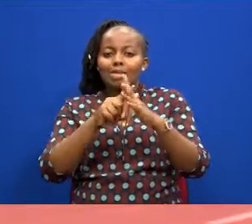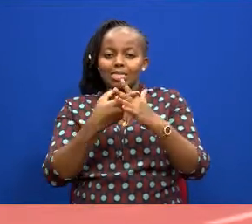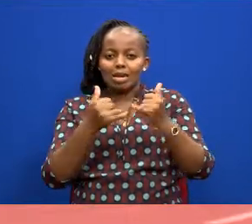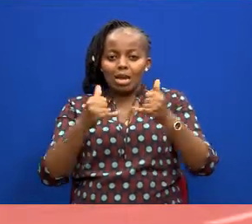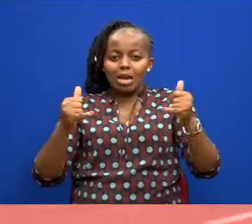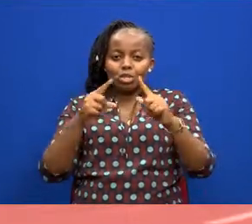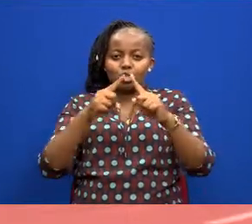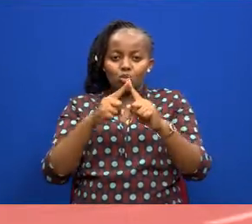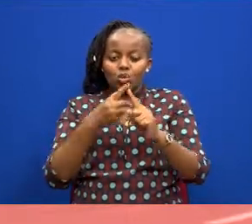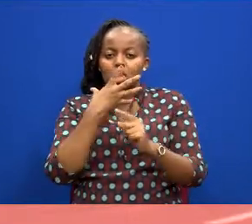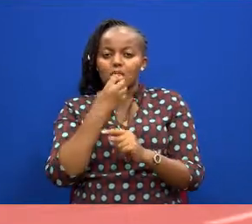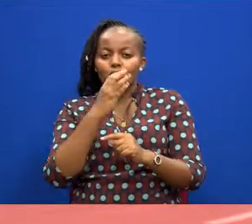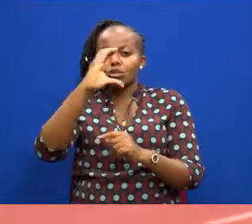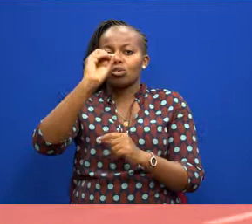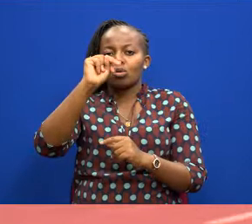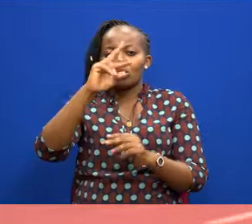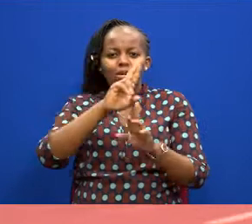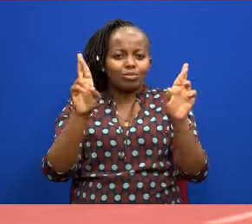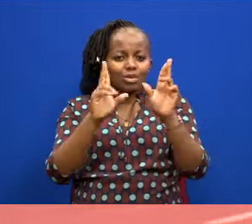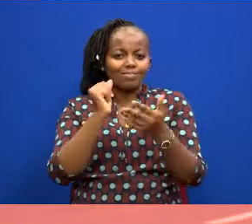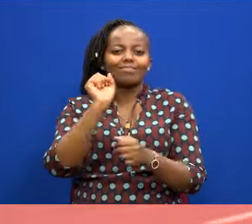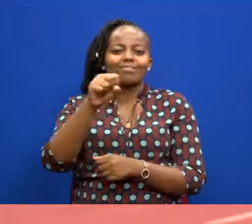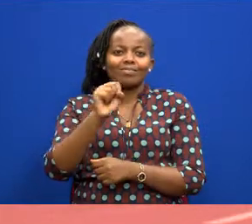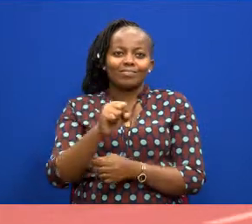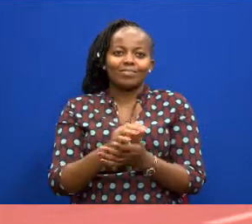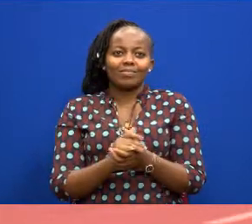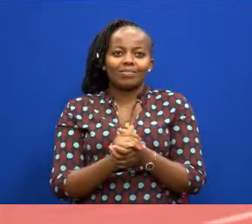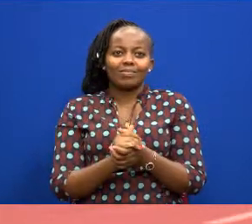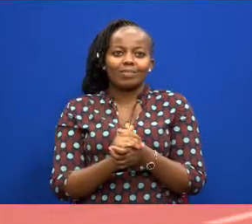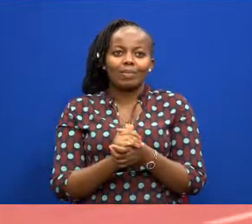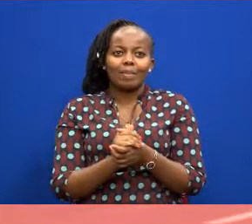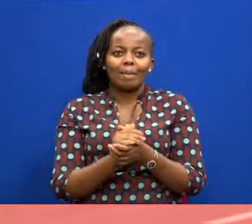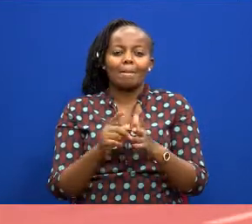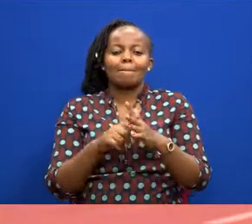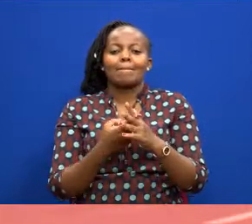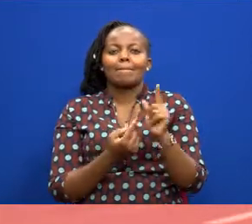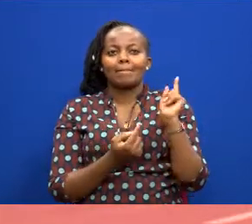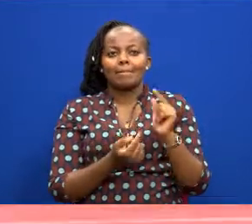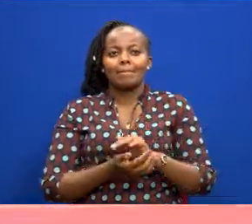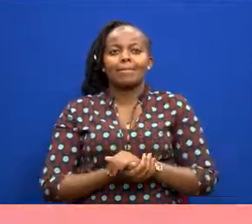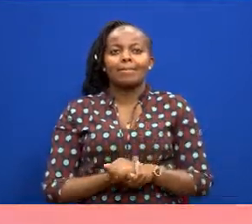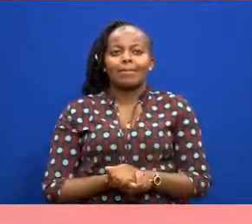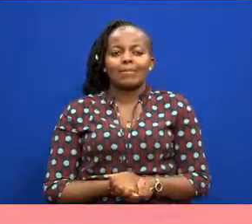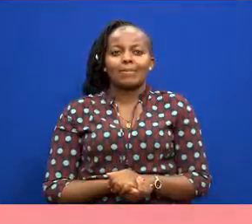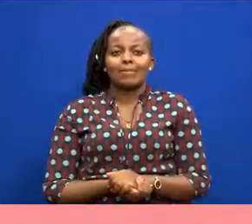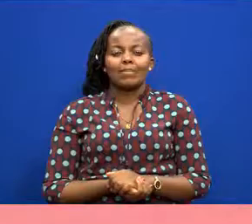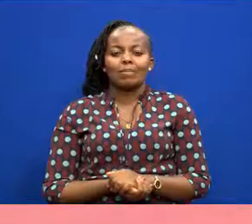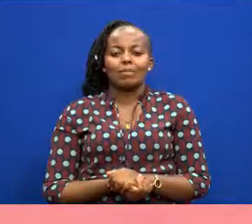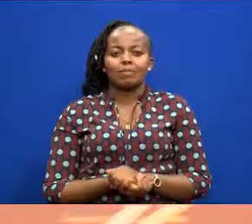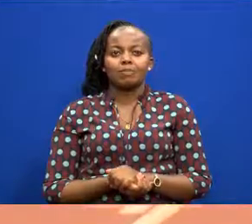to the orange cone. Are you ready, guys? Yeah. All right, good. So let's do this, boys, and go. Let's go.